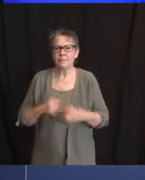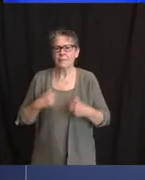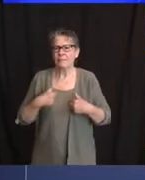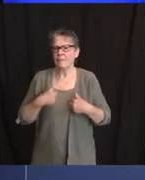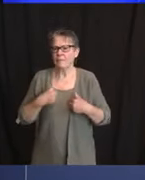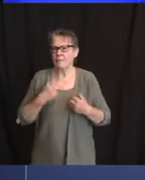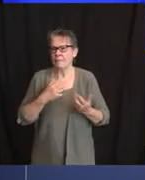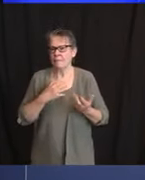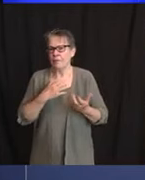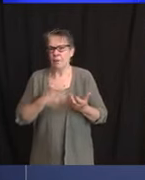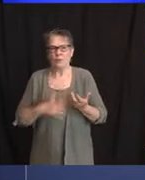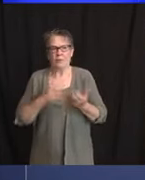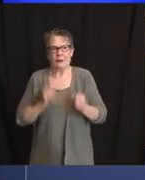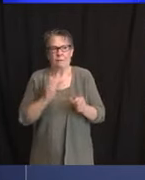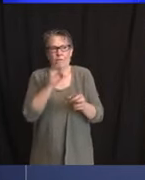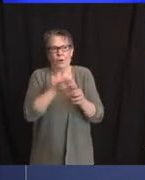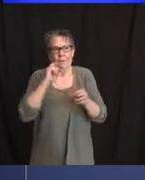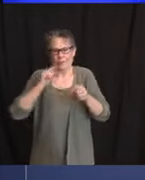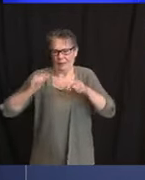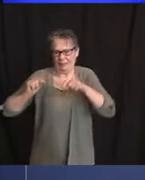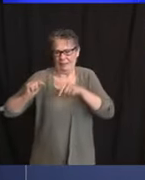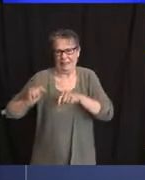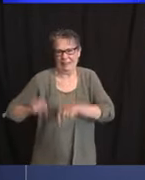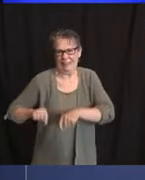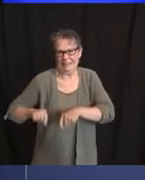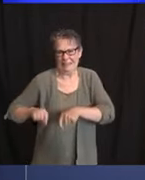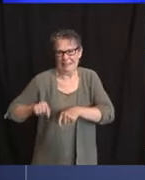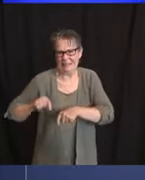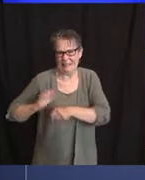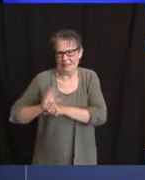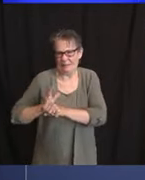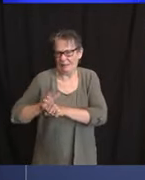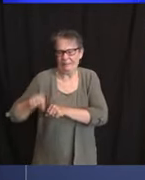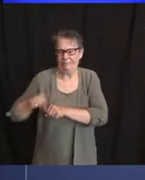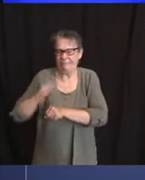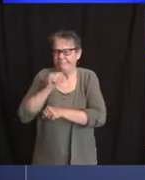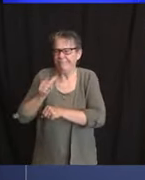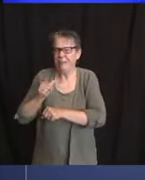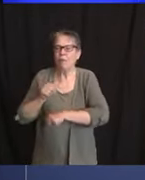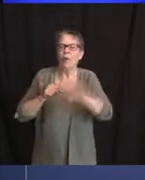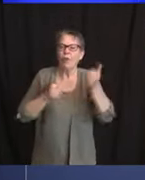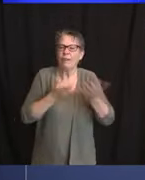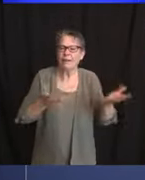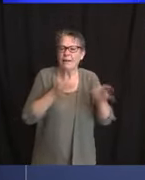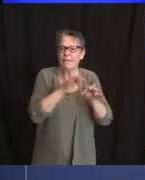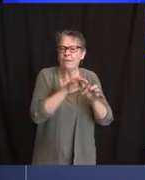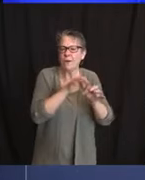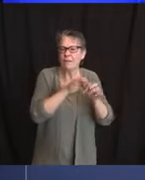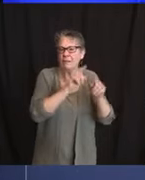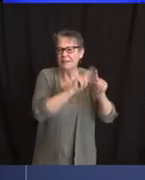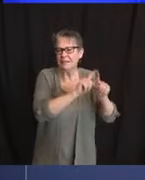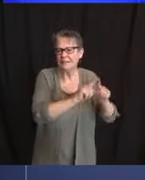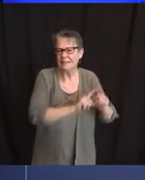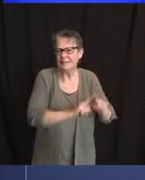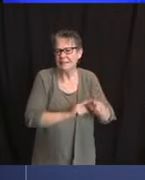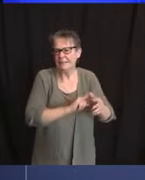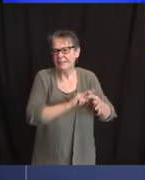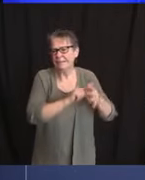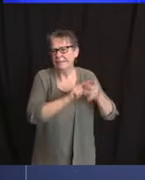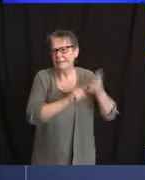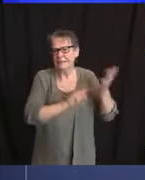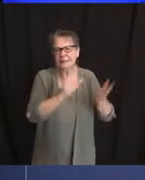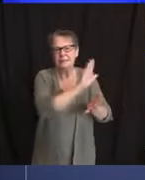with America's most pressing needs, which is COVID-19. That said, I've already begun in earnest working with